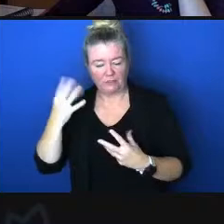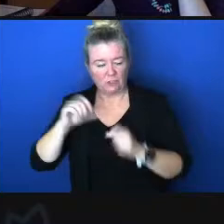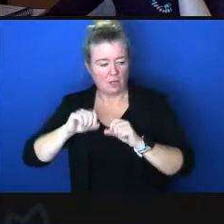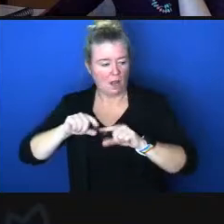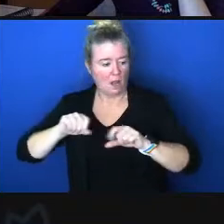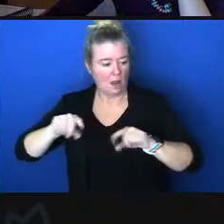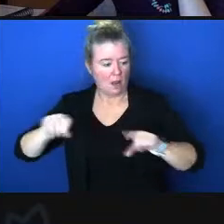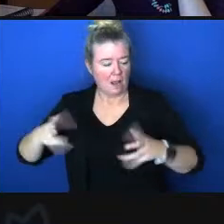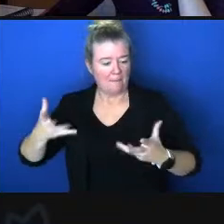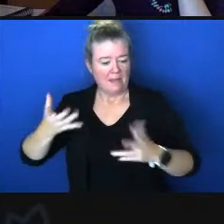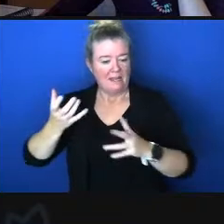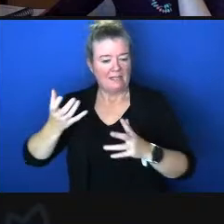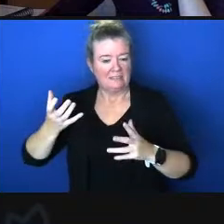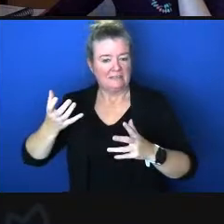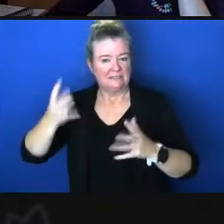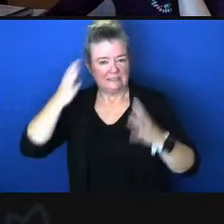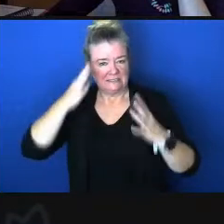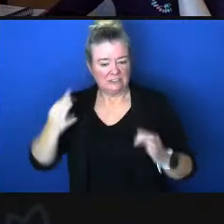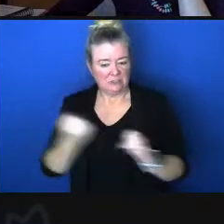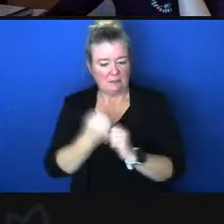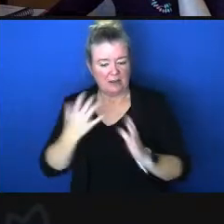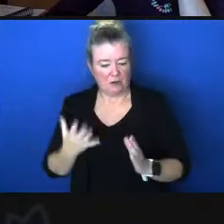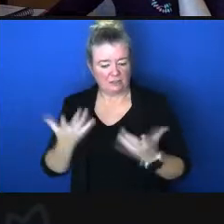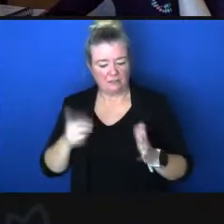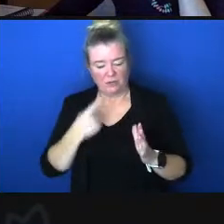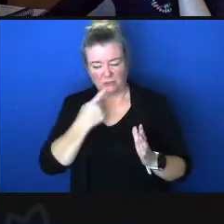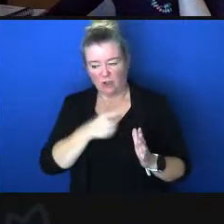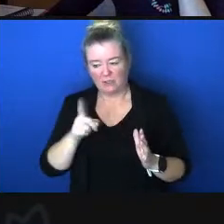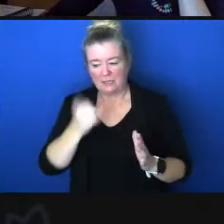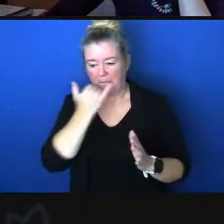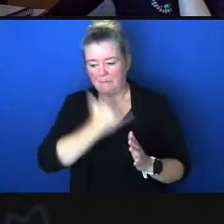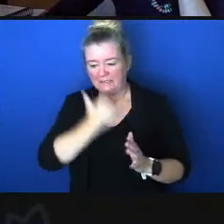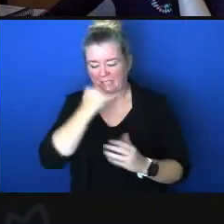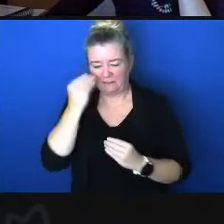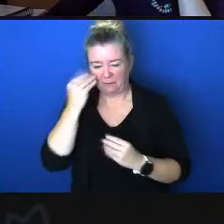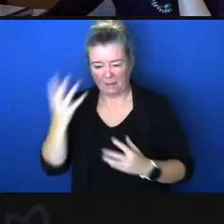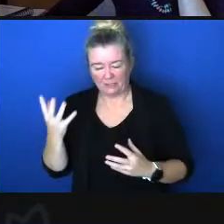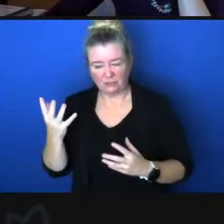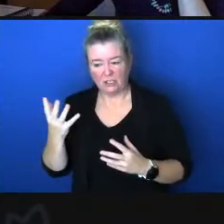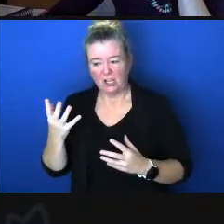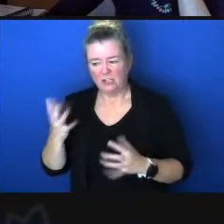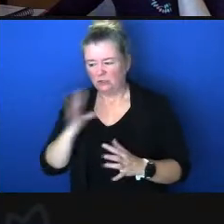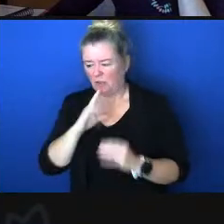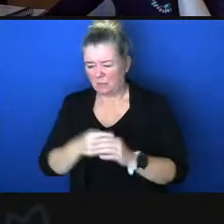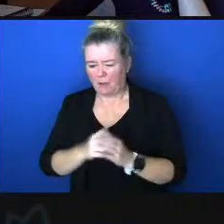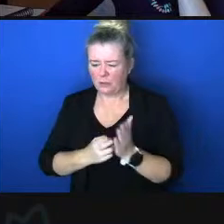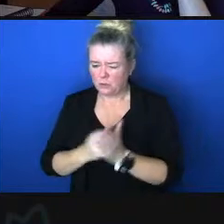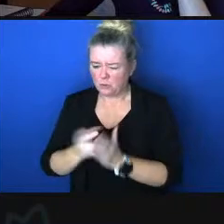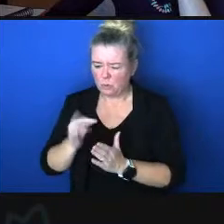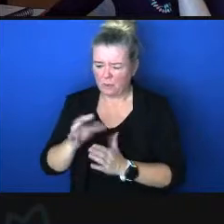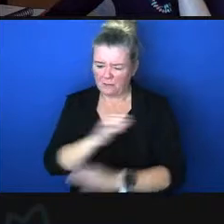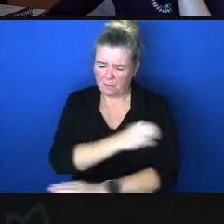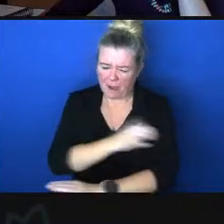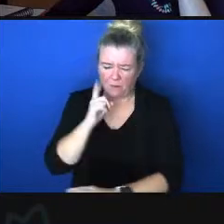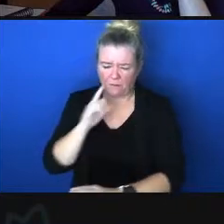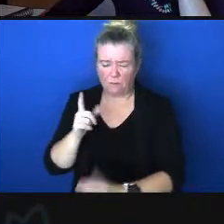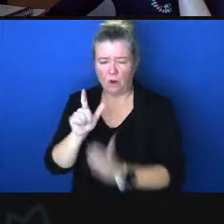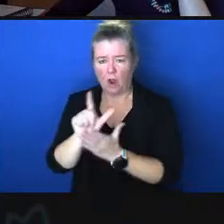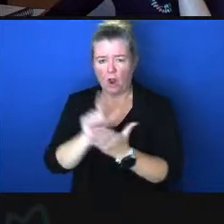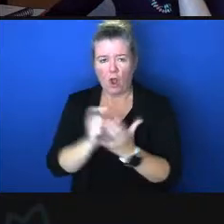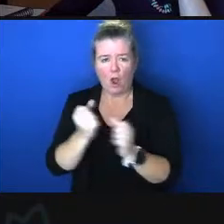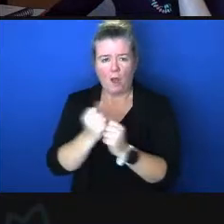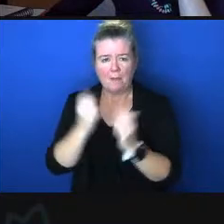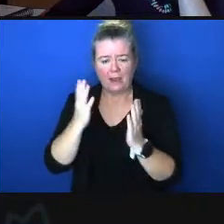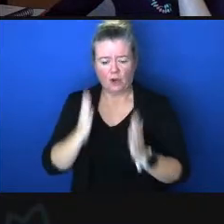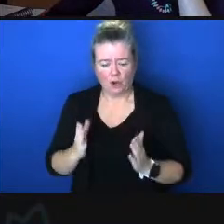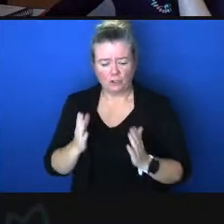decision makers have embraced. So I think it's speaking the truth, right, to power for a lot of our lawmakers, holding them